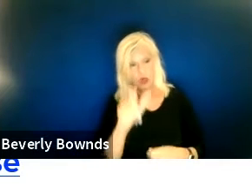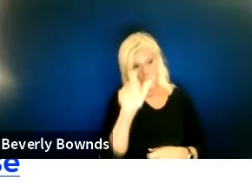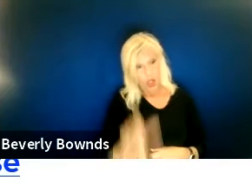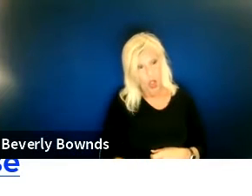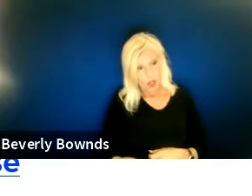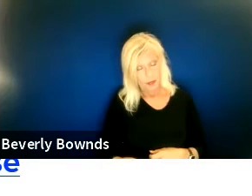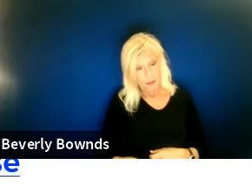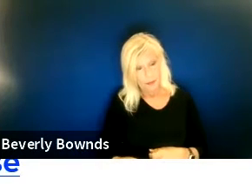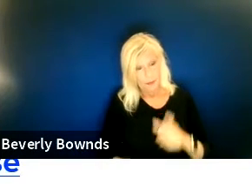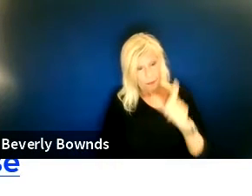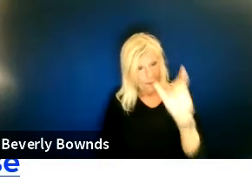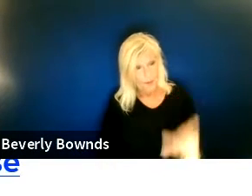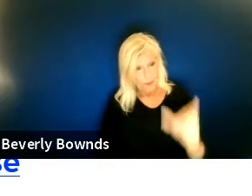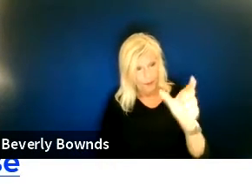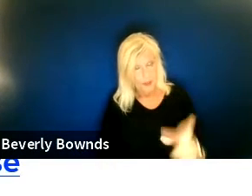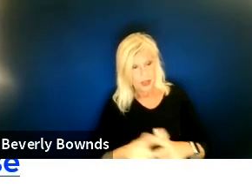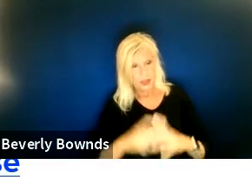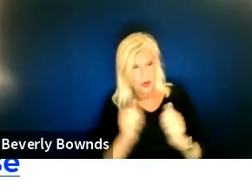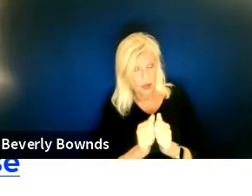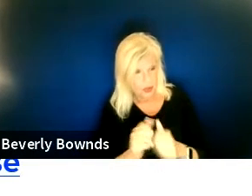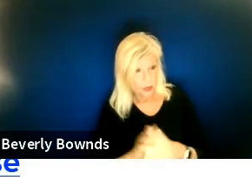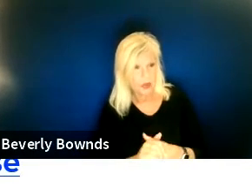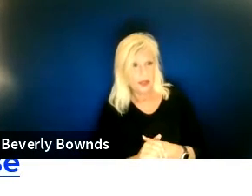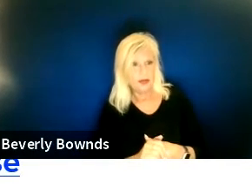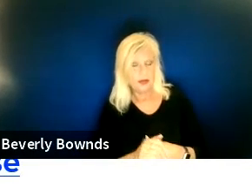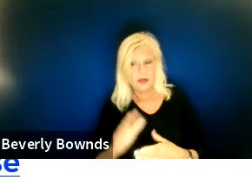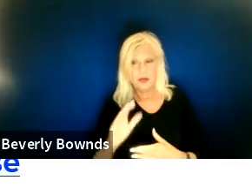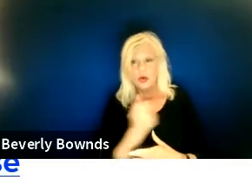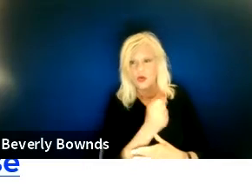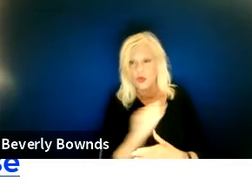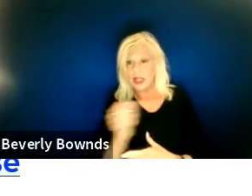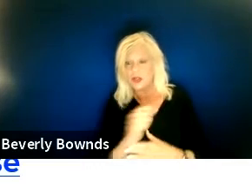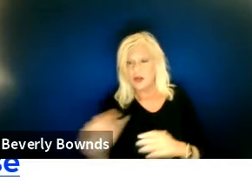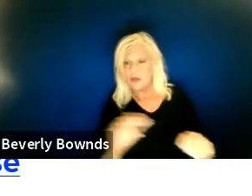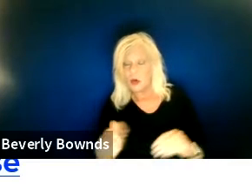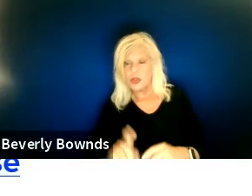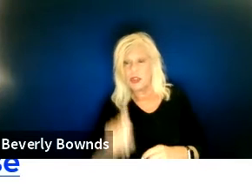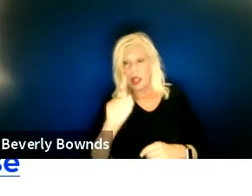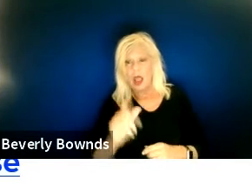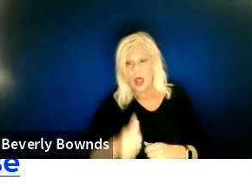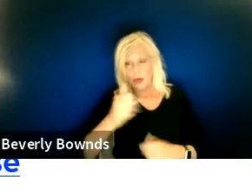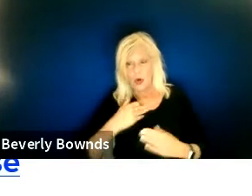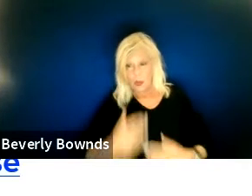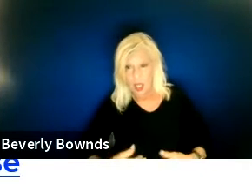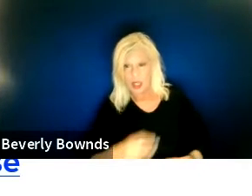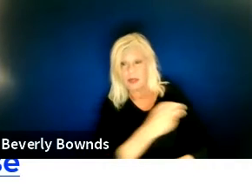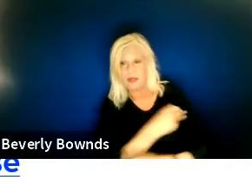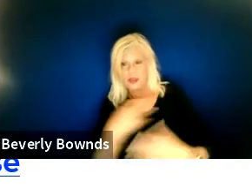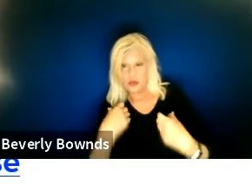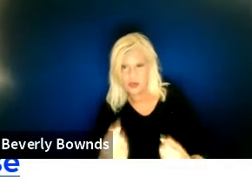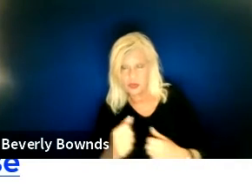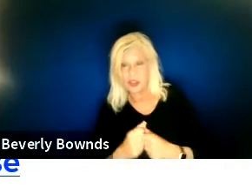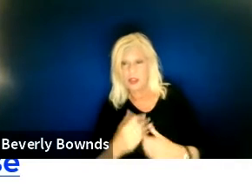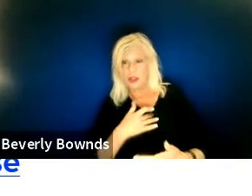table, it starts with range of motion for upper and lower body, muscle strength exercise, aerobic exercise,